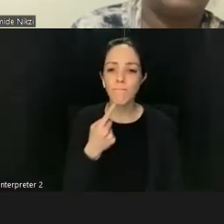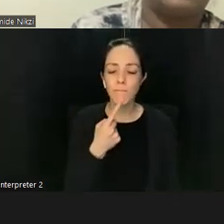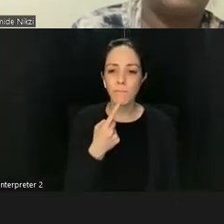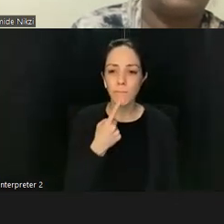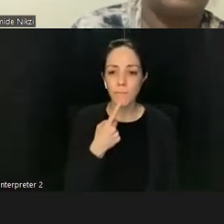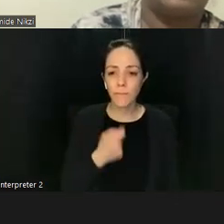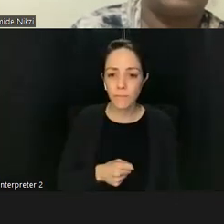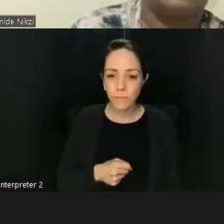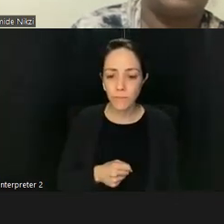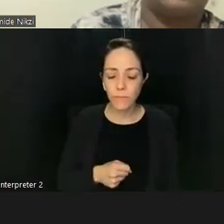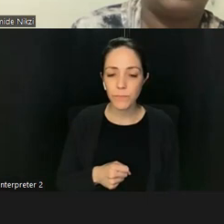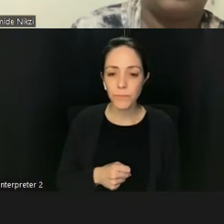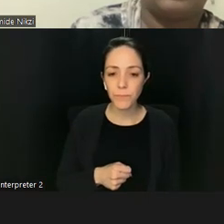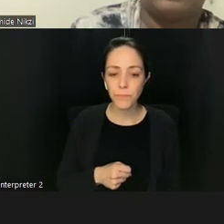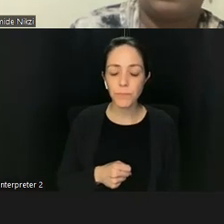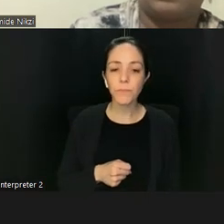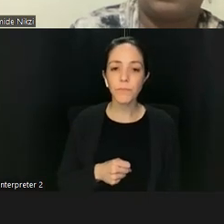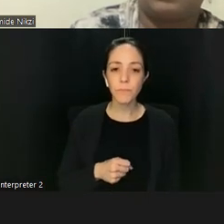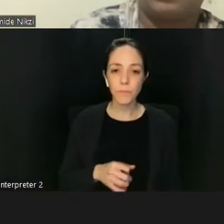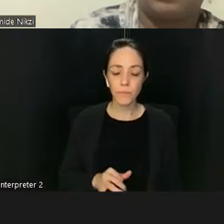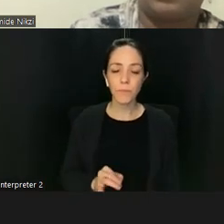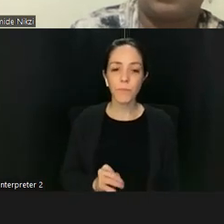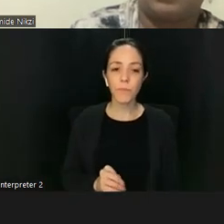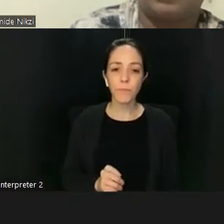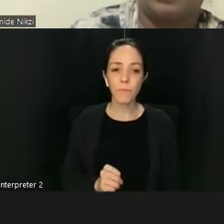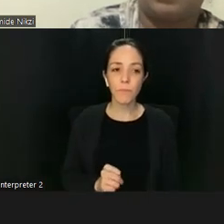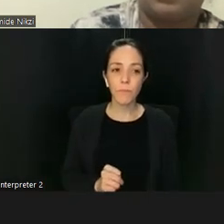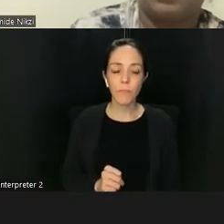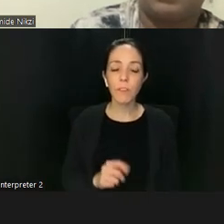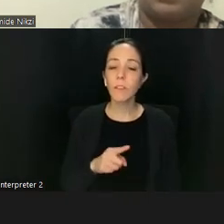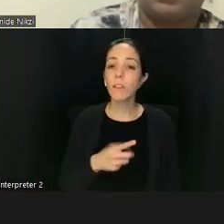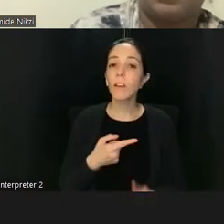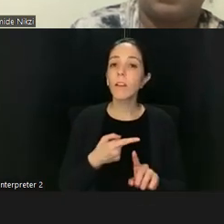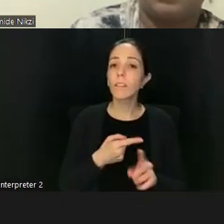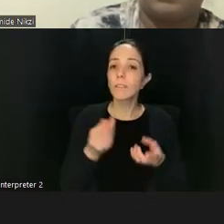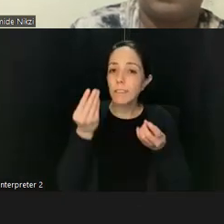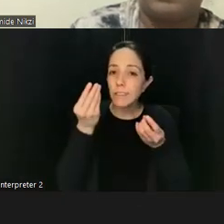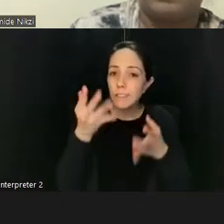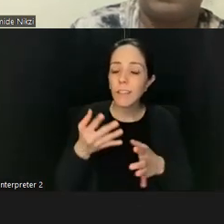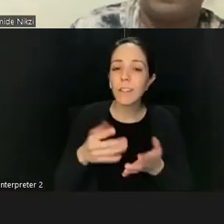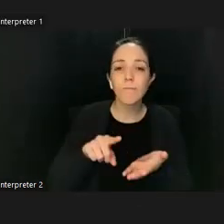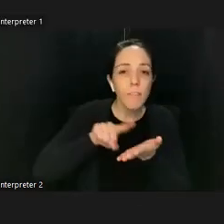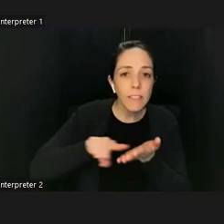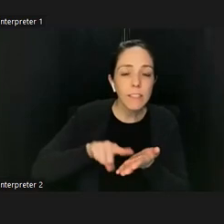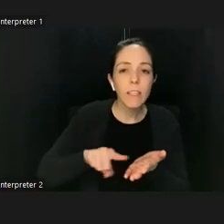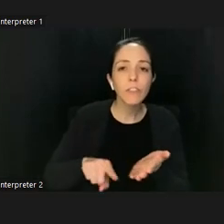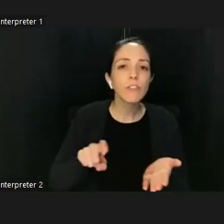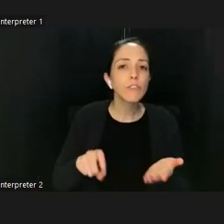in addition to the data about the investigations, it should say, and other relevant updates about the board and